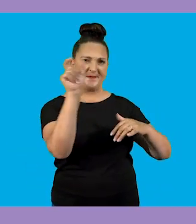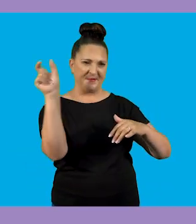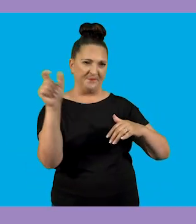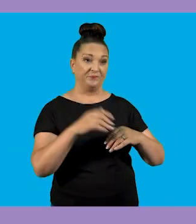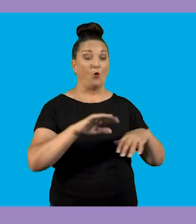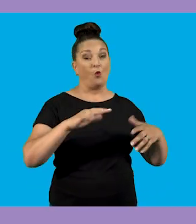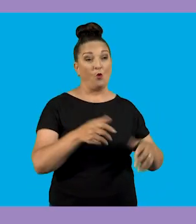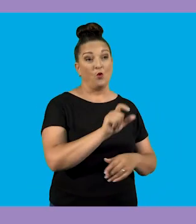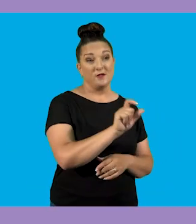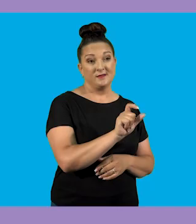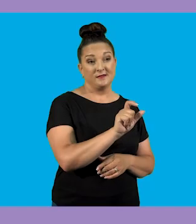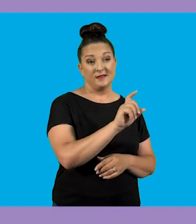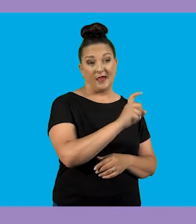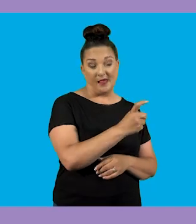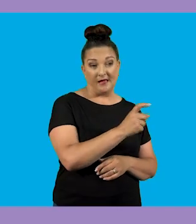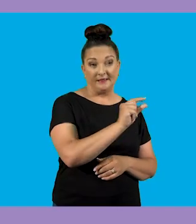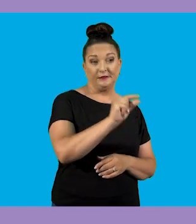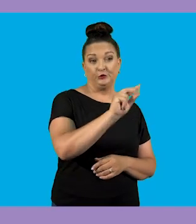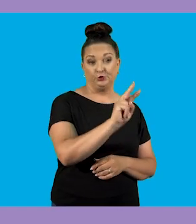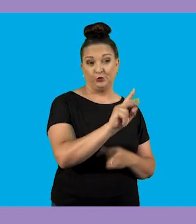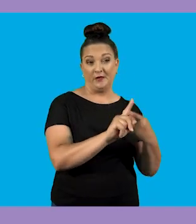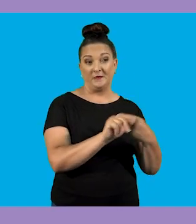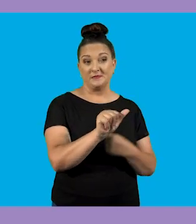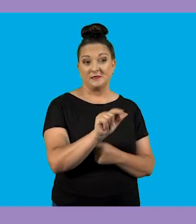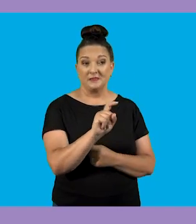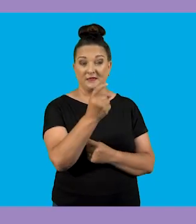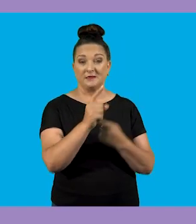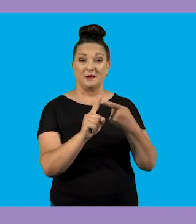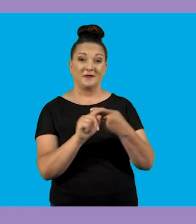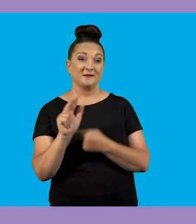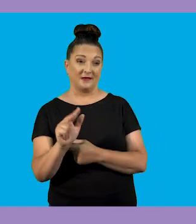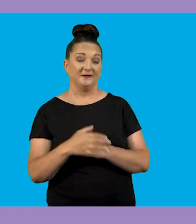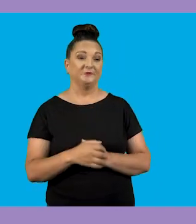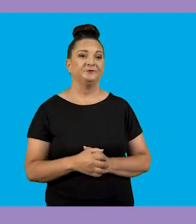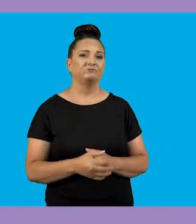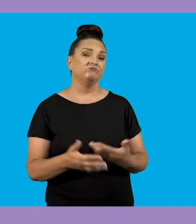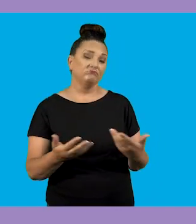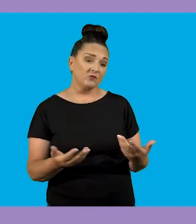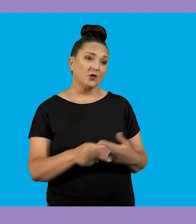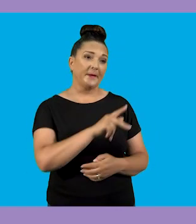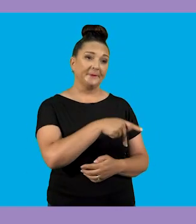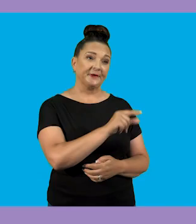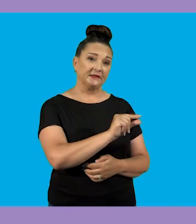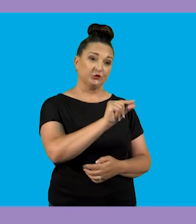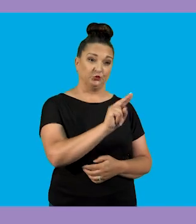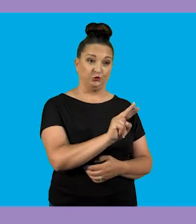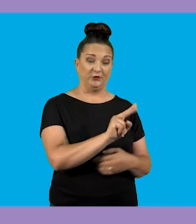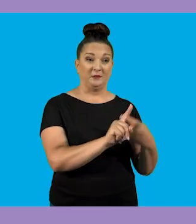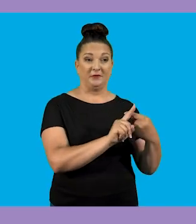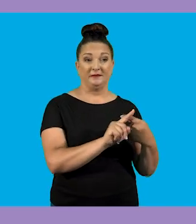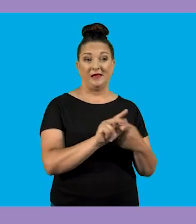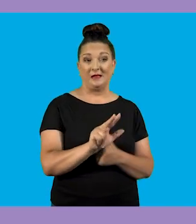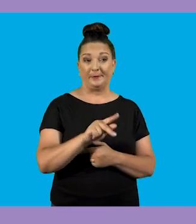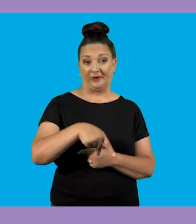Or x squared plus 6x plus 8. It is an example of that form there. Or we have a p